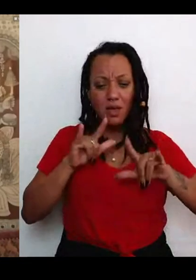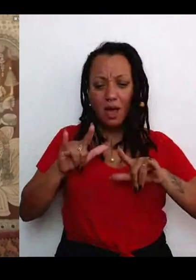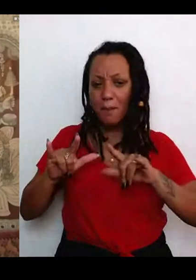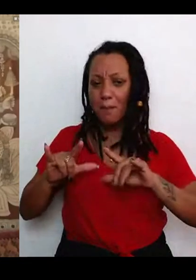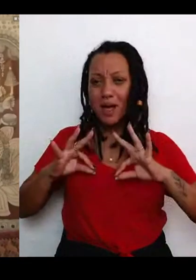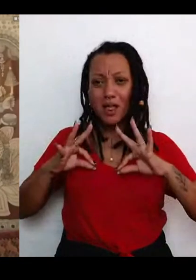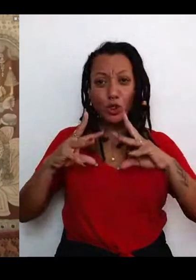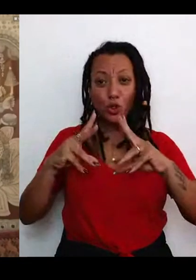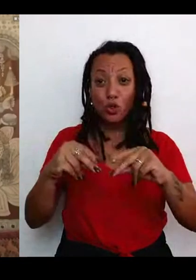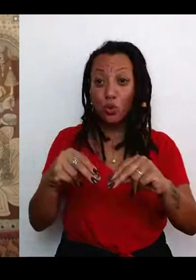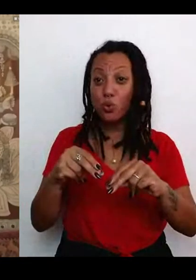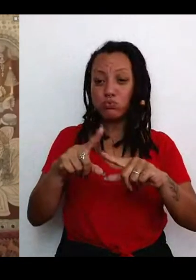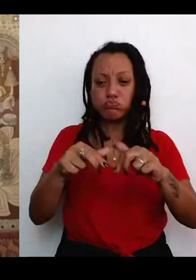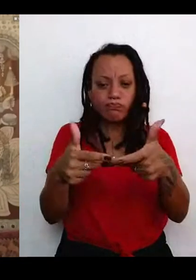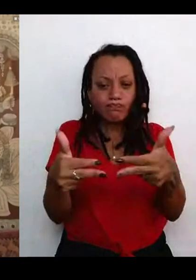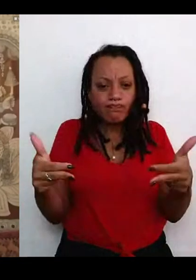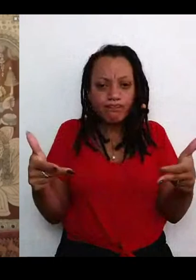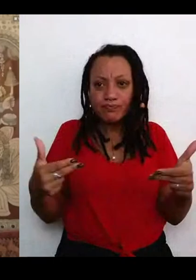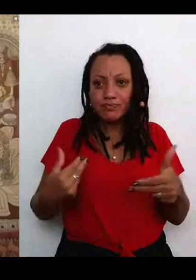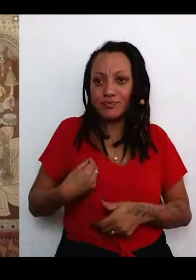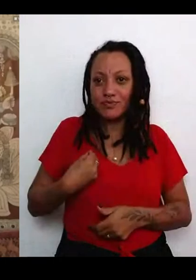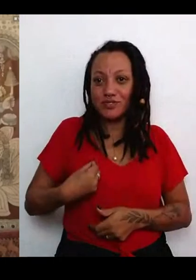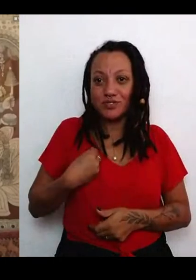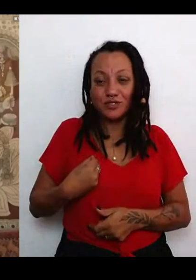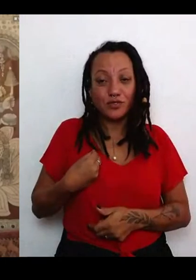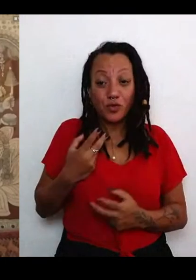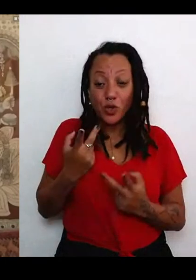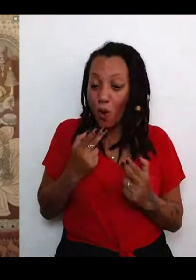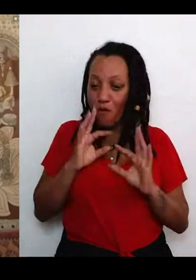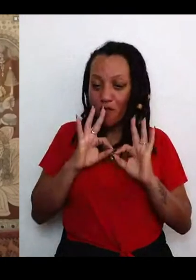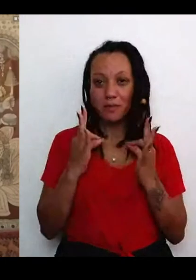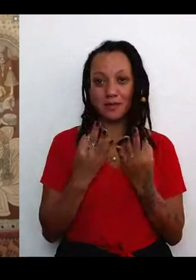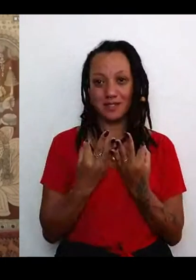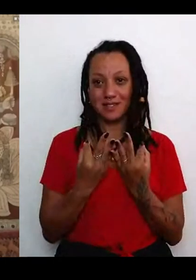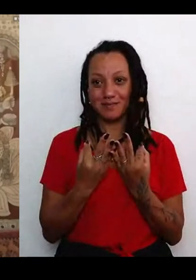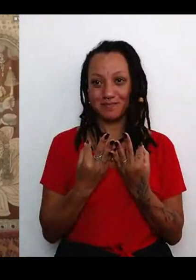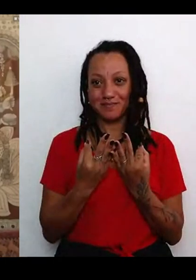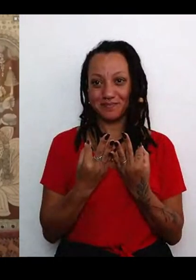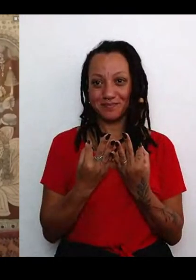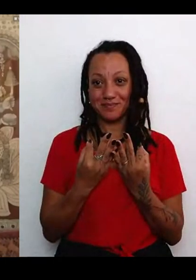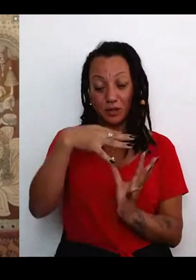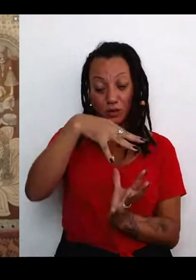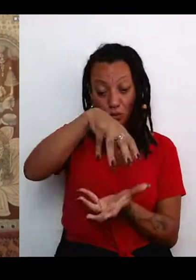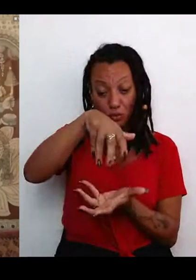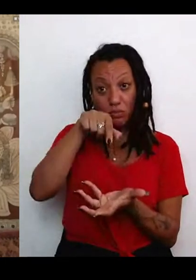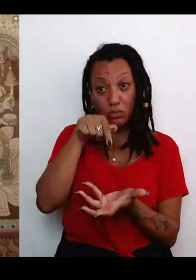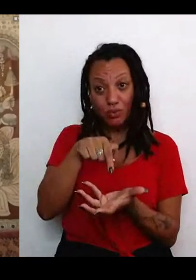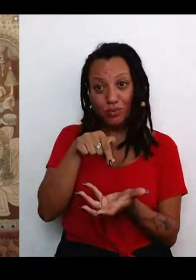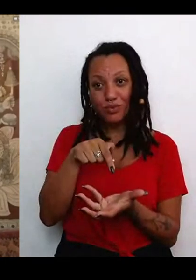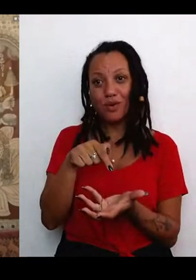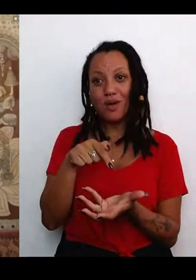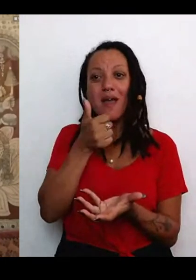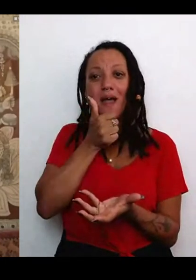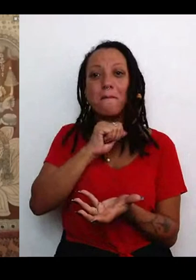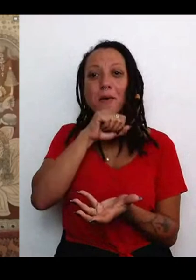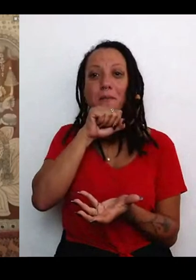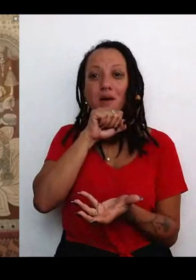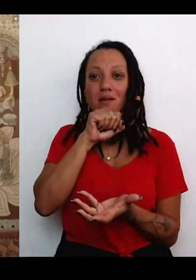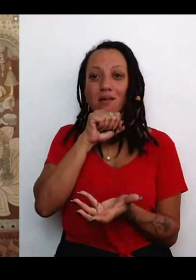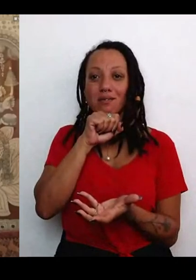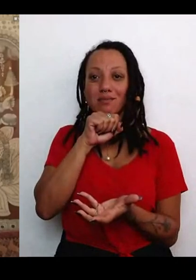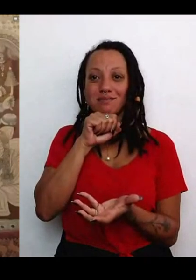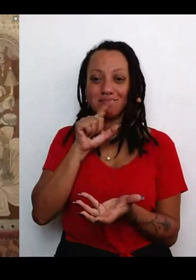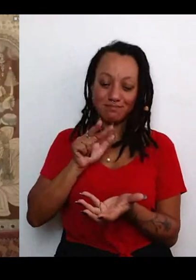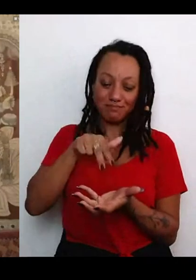mother this is what a democracy is to me another democracy is a few simple